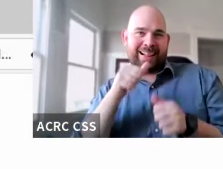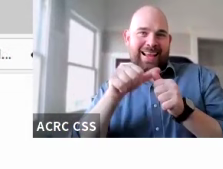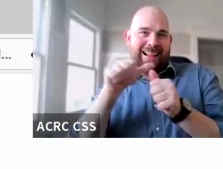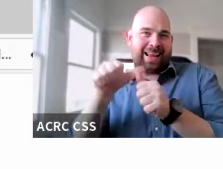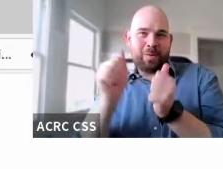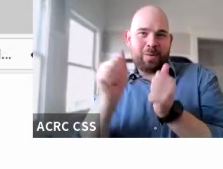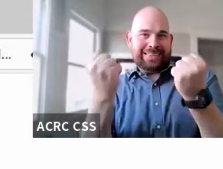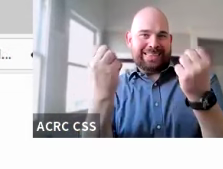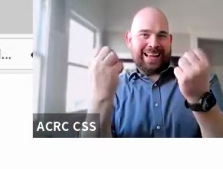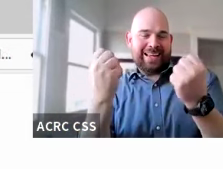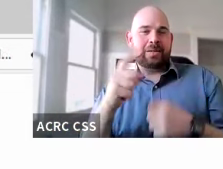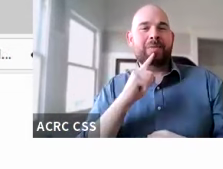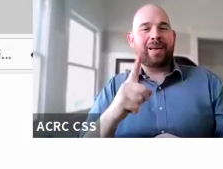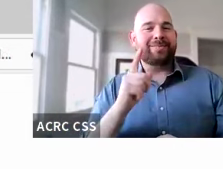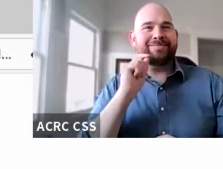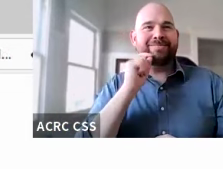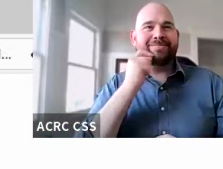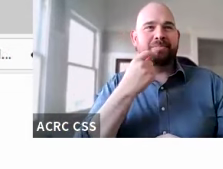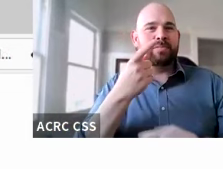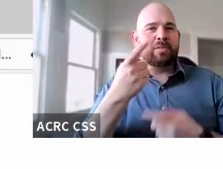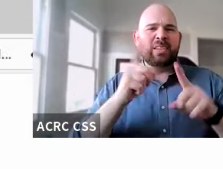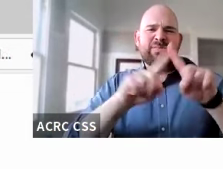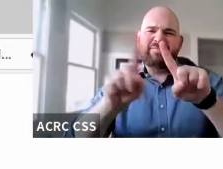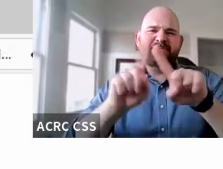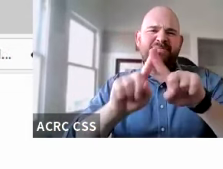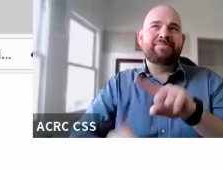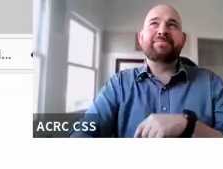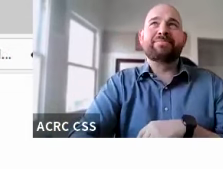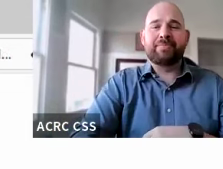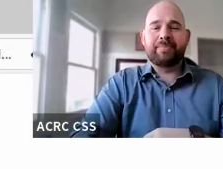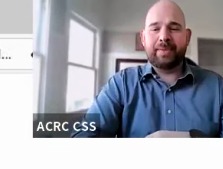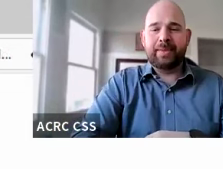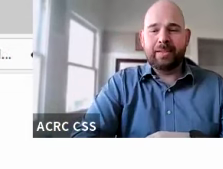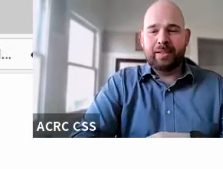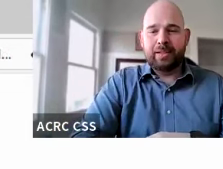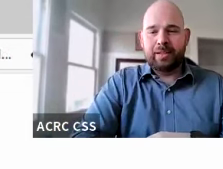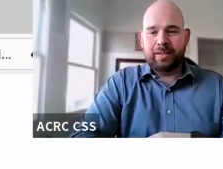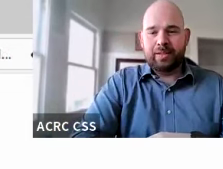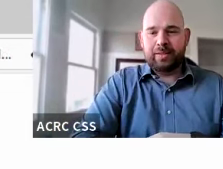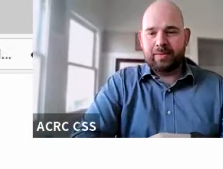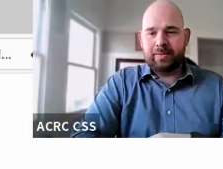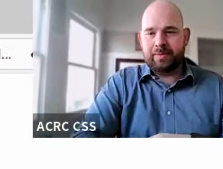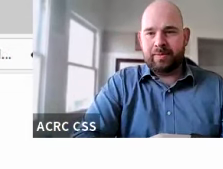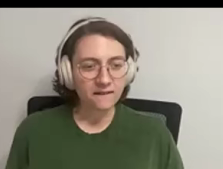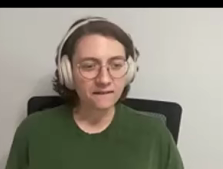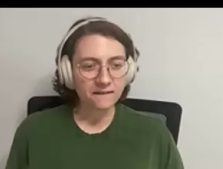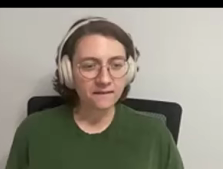So I could get a bracelet that had Michael in sign language letters.